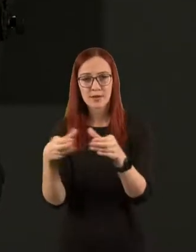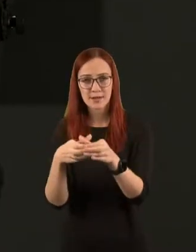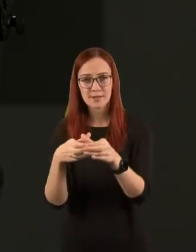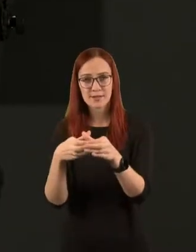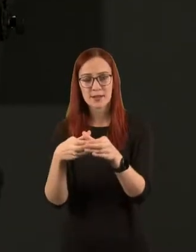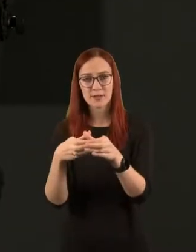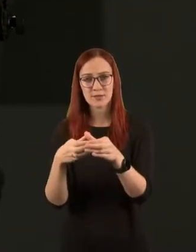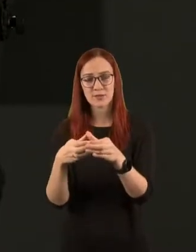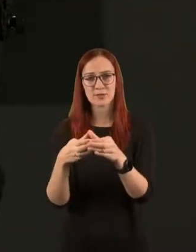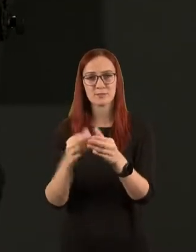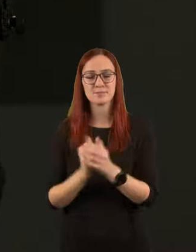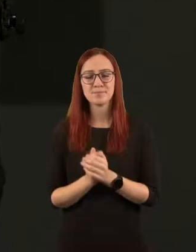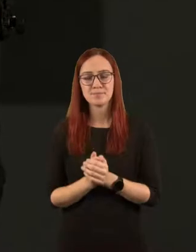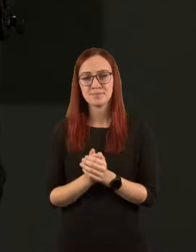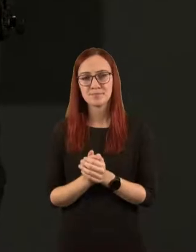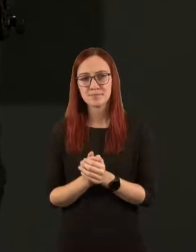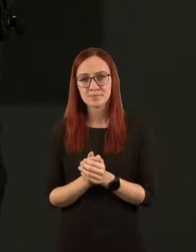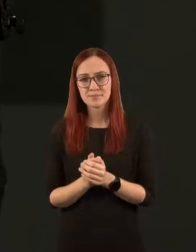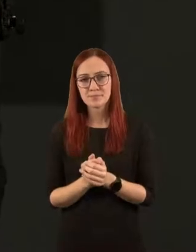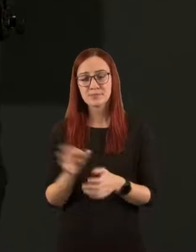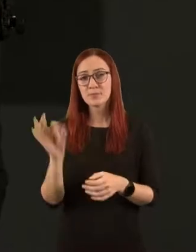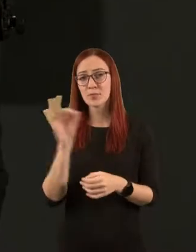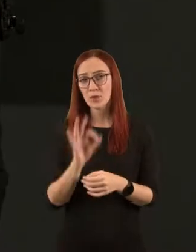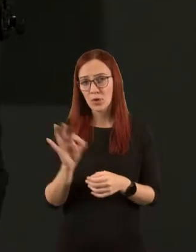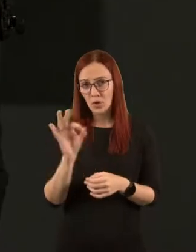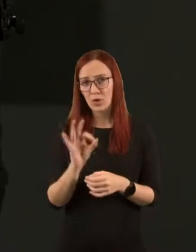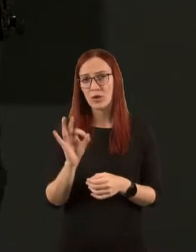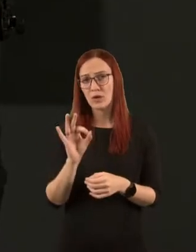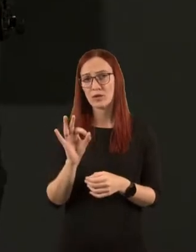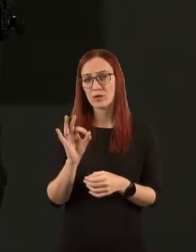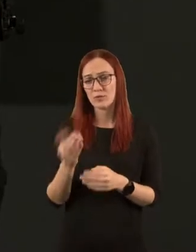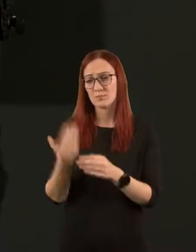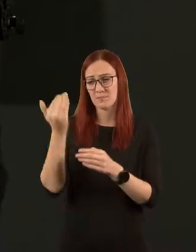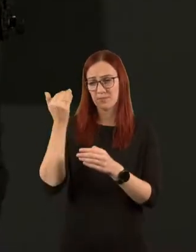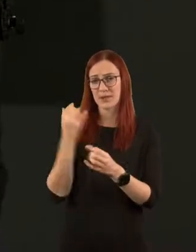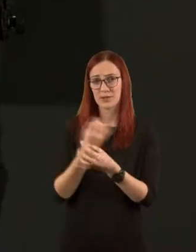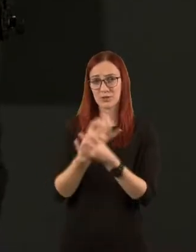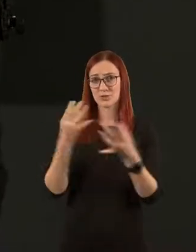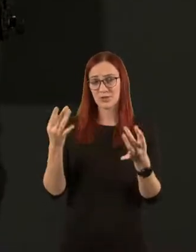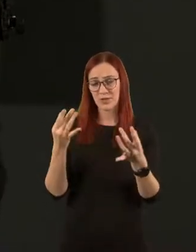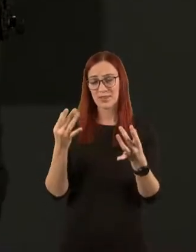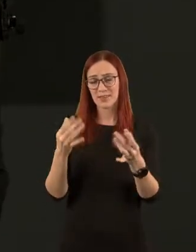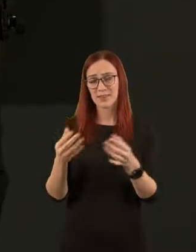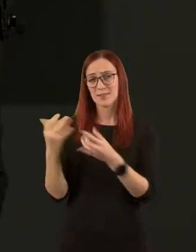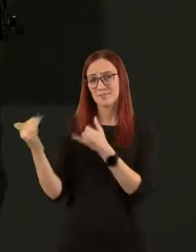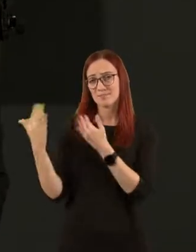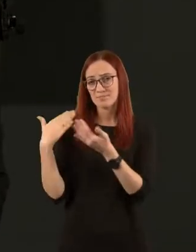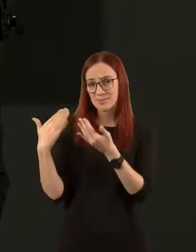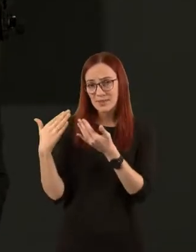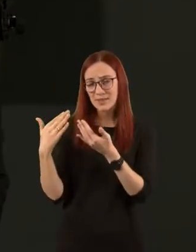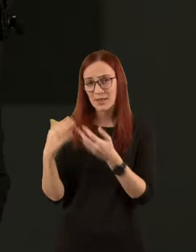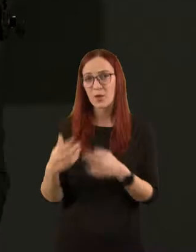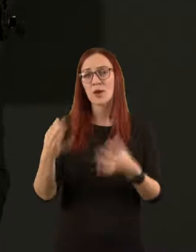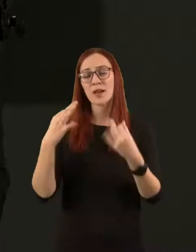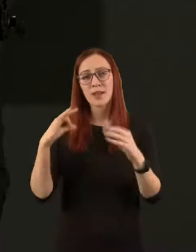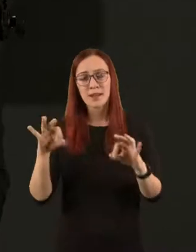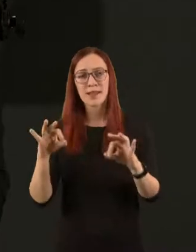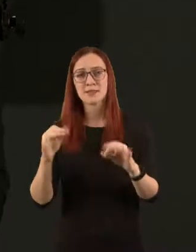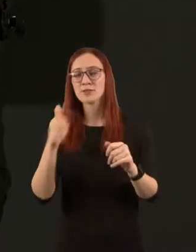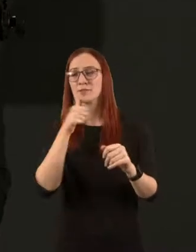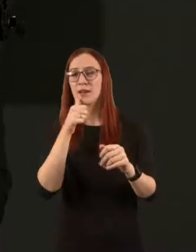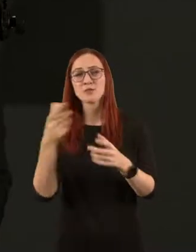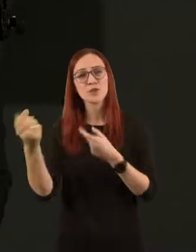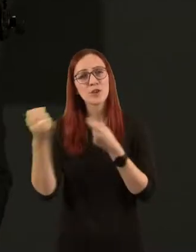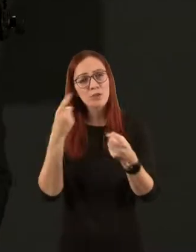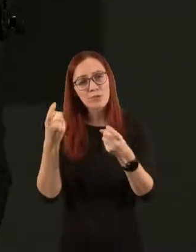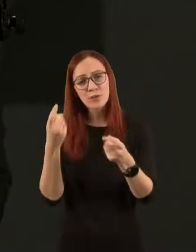very warm cooperation with the General Secretariat of the OECD. We discussed this before